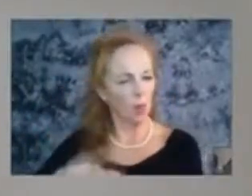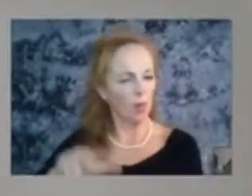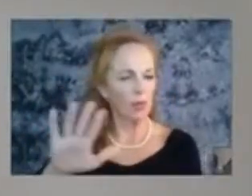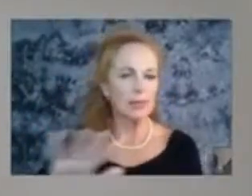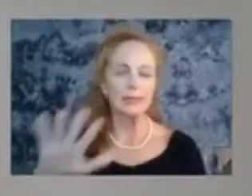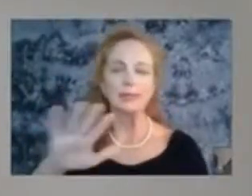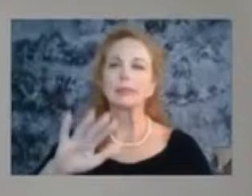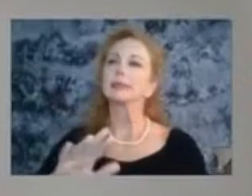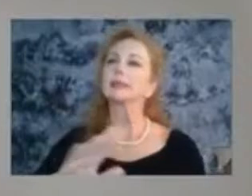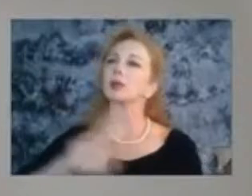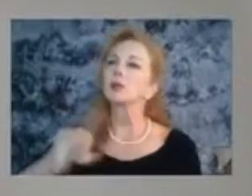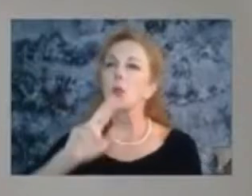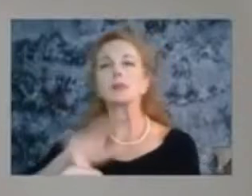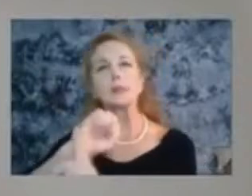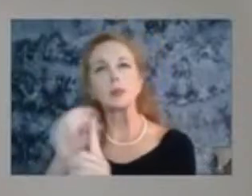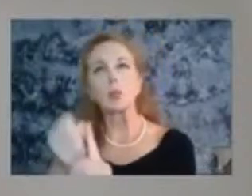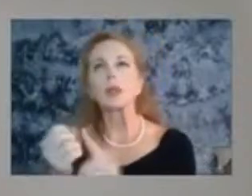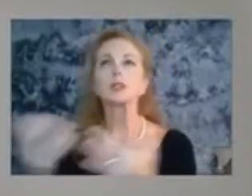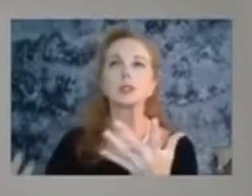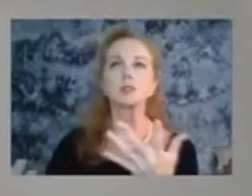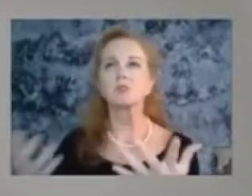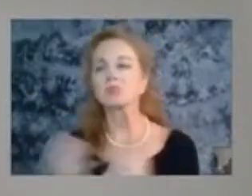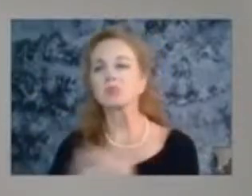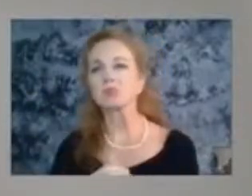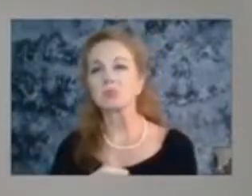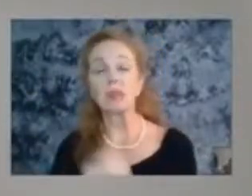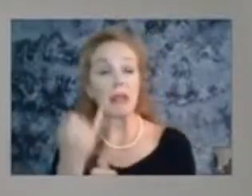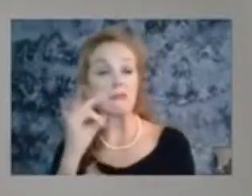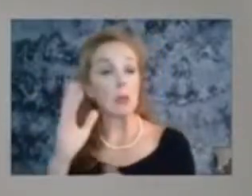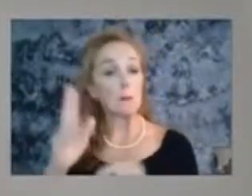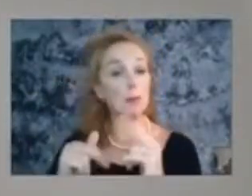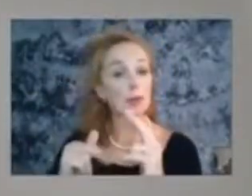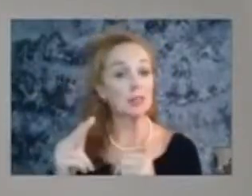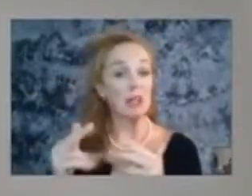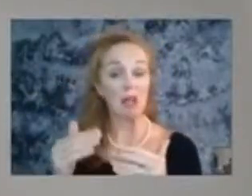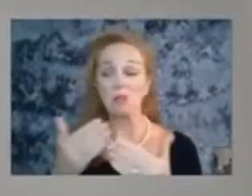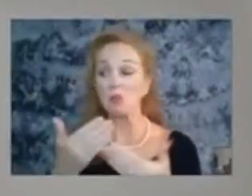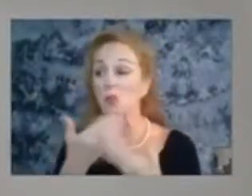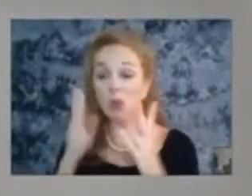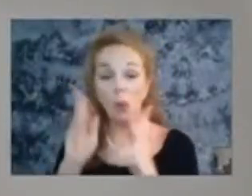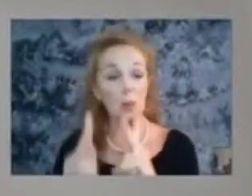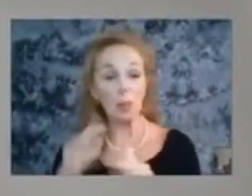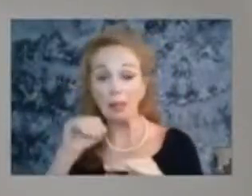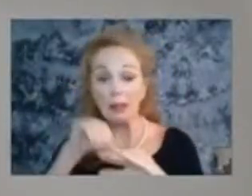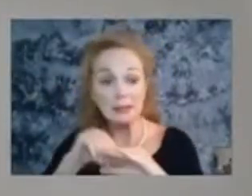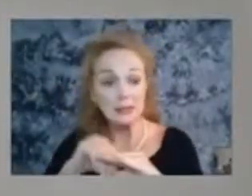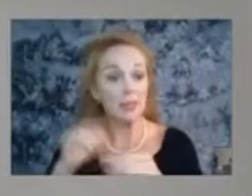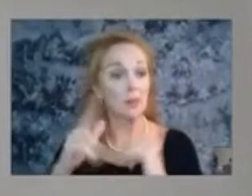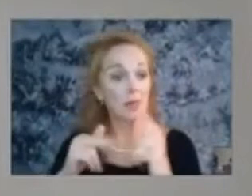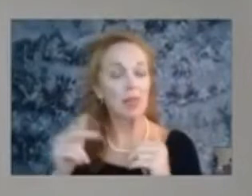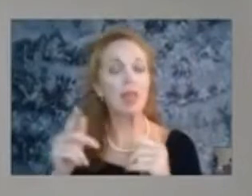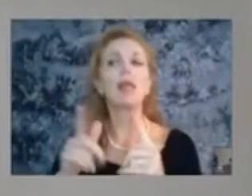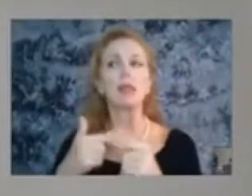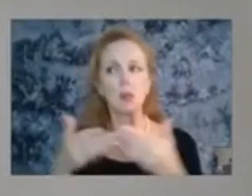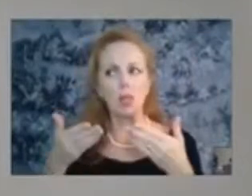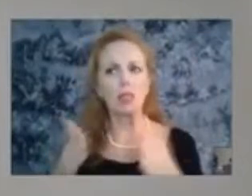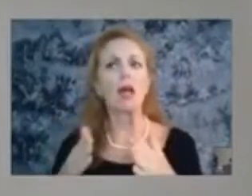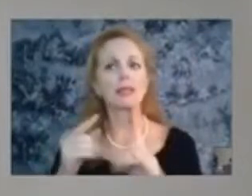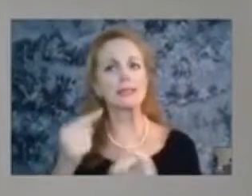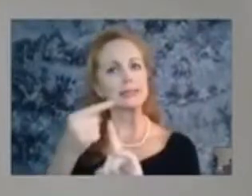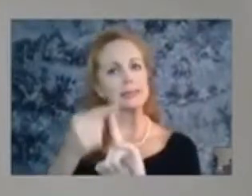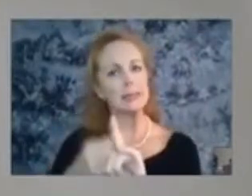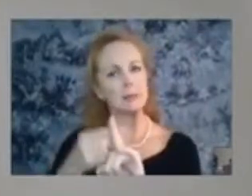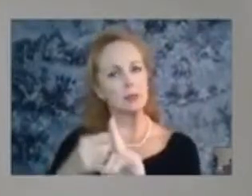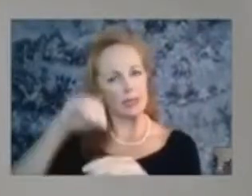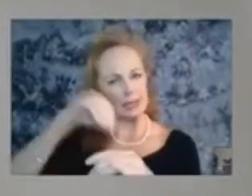your normal situation, it means that when the building goes unoccupied and there's no one in the building, it would allow the temperature